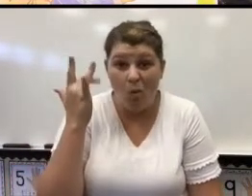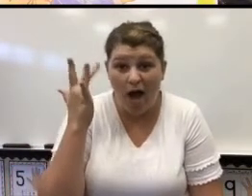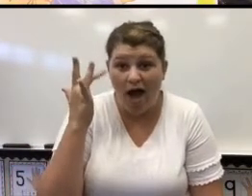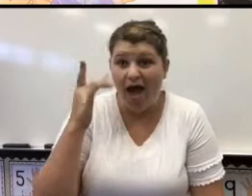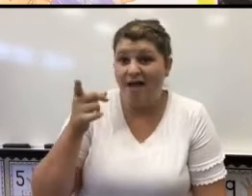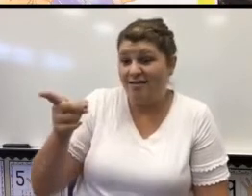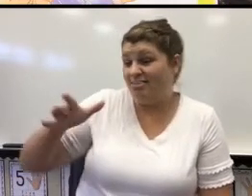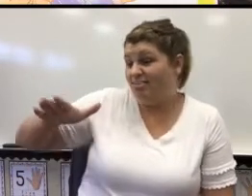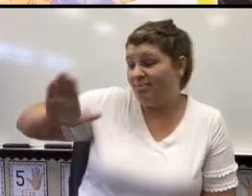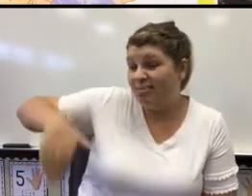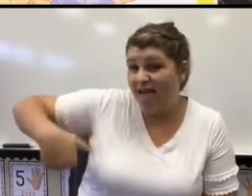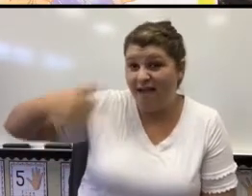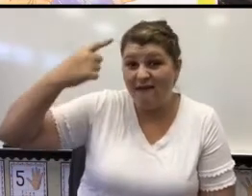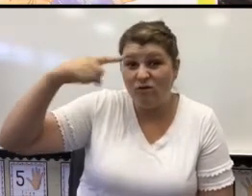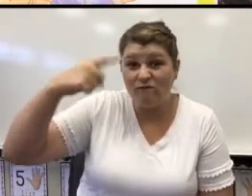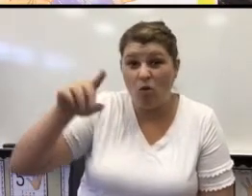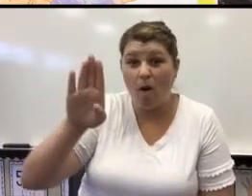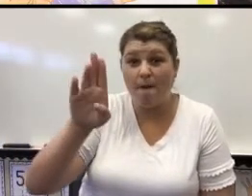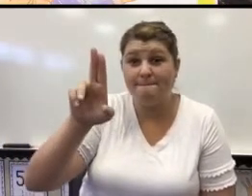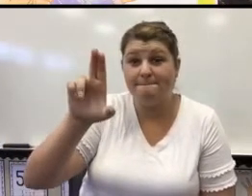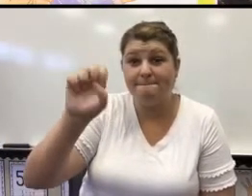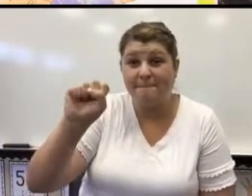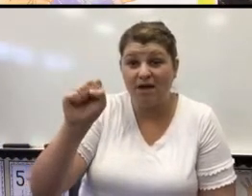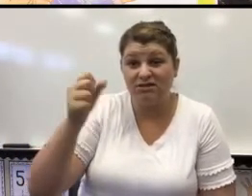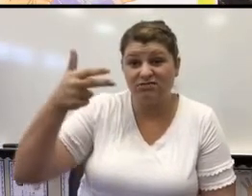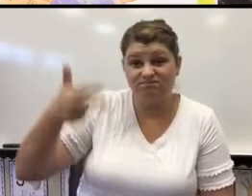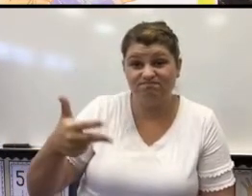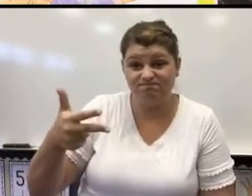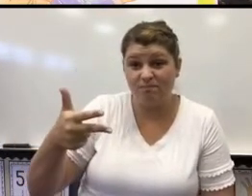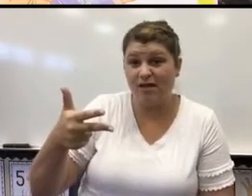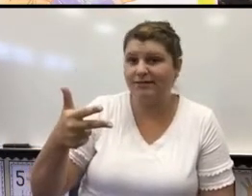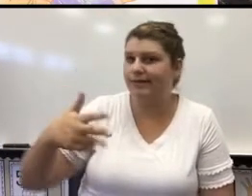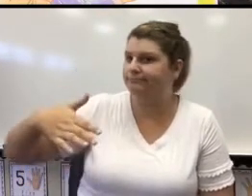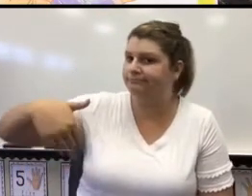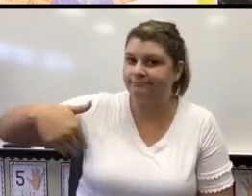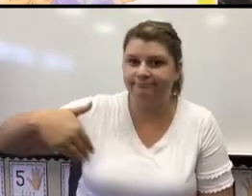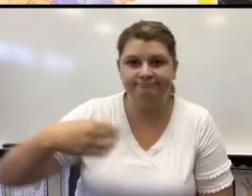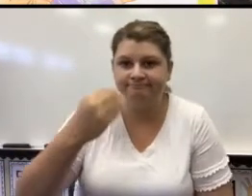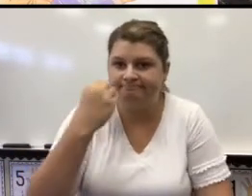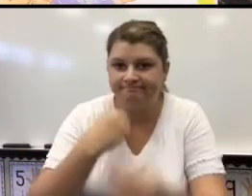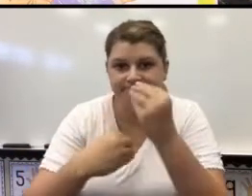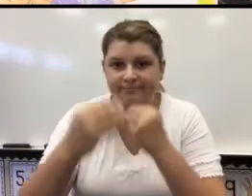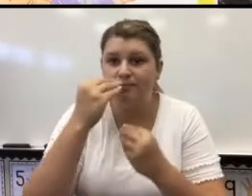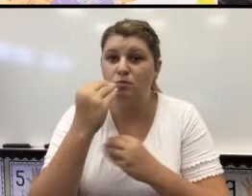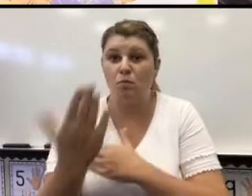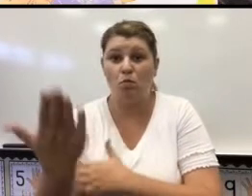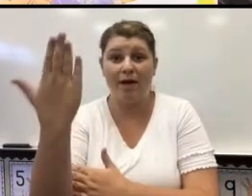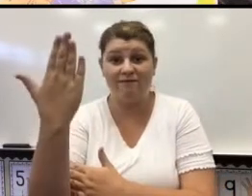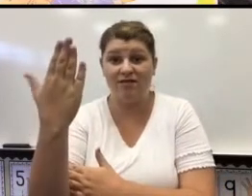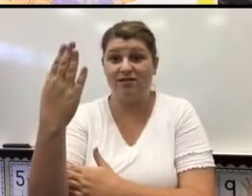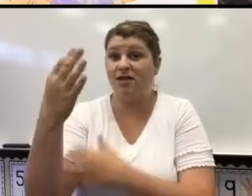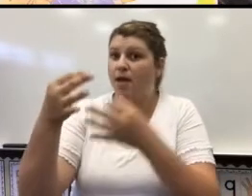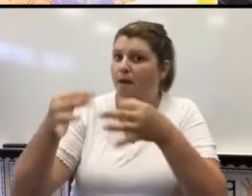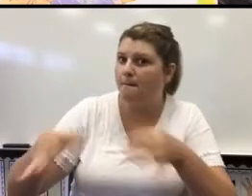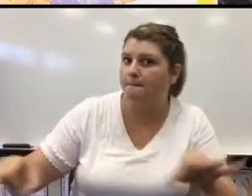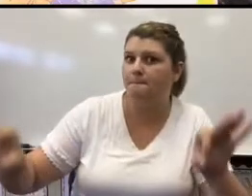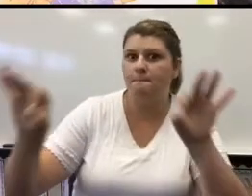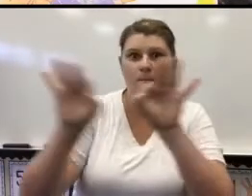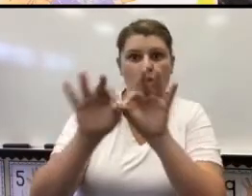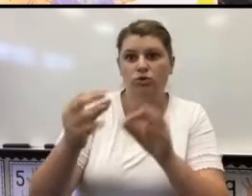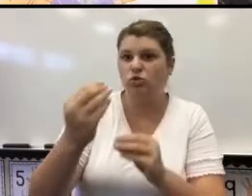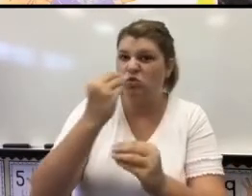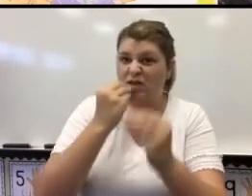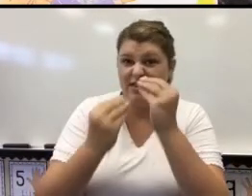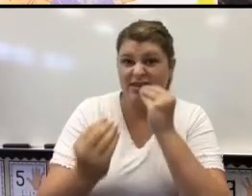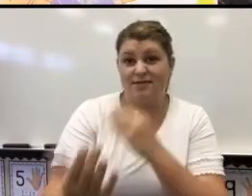for the bus and still hadn't eaten his breakfast. "It's the most important meal of the day," she said. George knew she